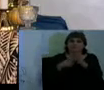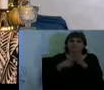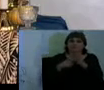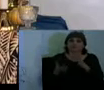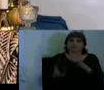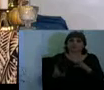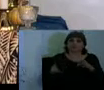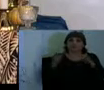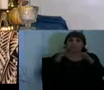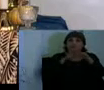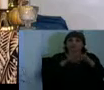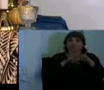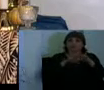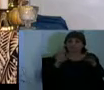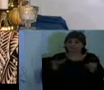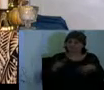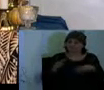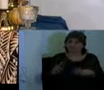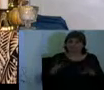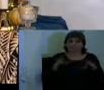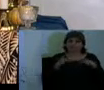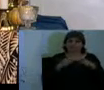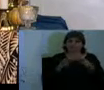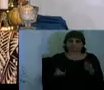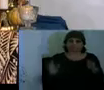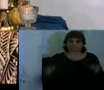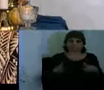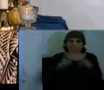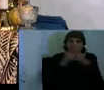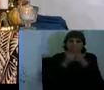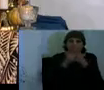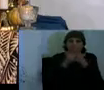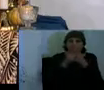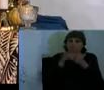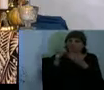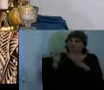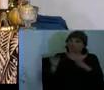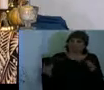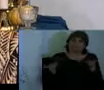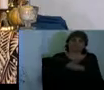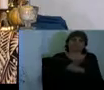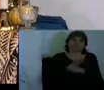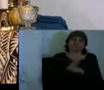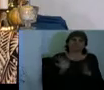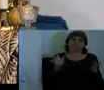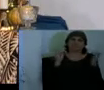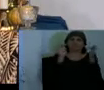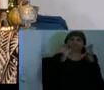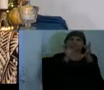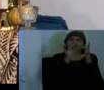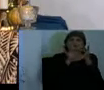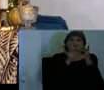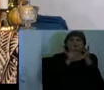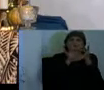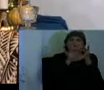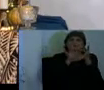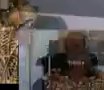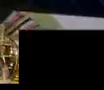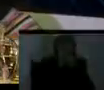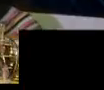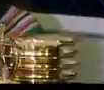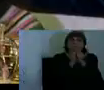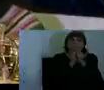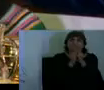the challenge to be fully in touch